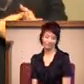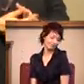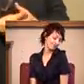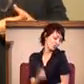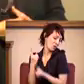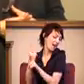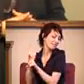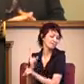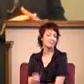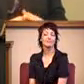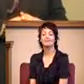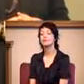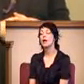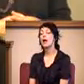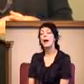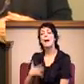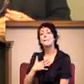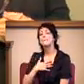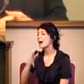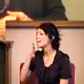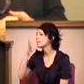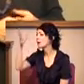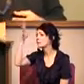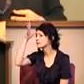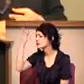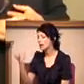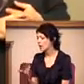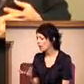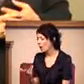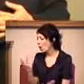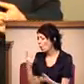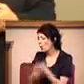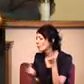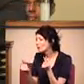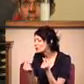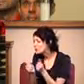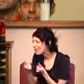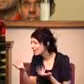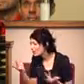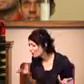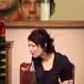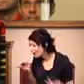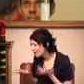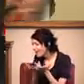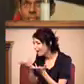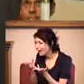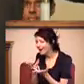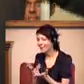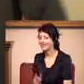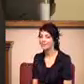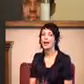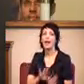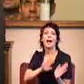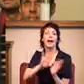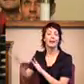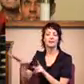My folks so did not know what to do with me for so long. This is a complete tangent.